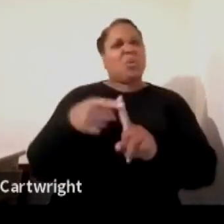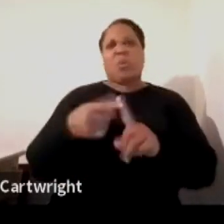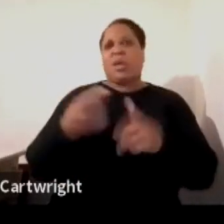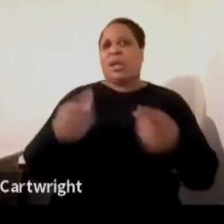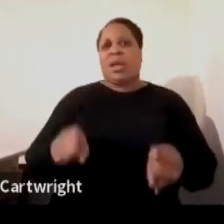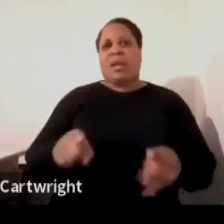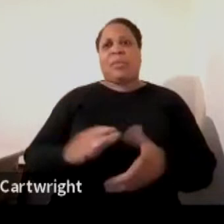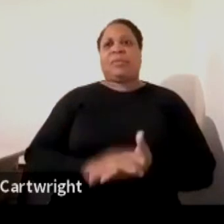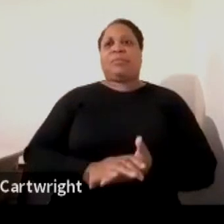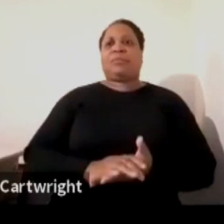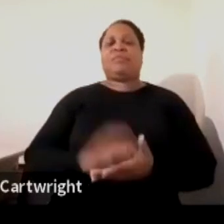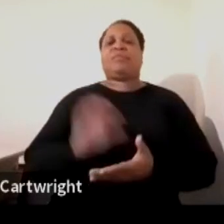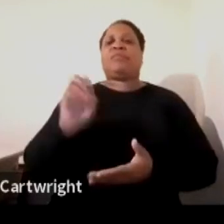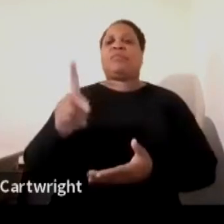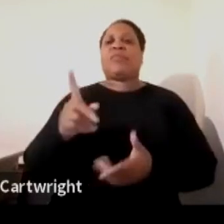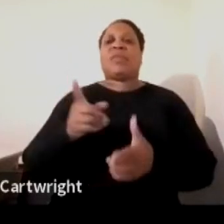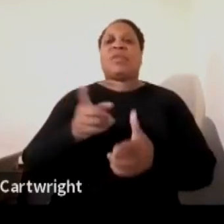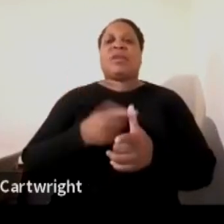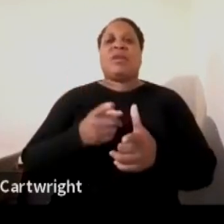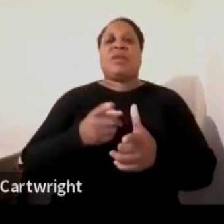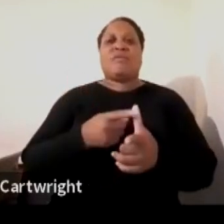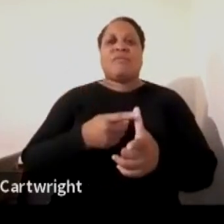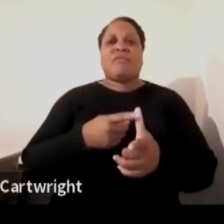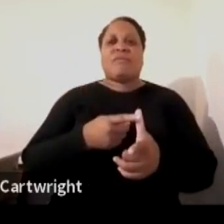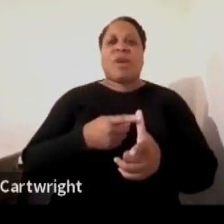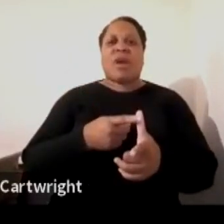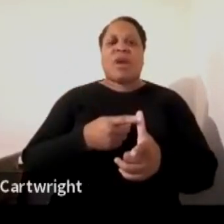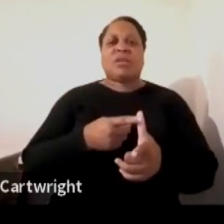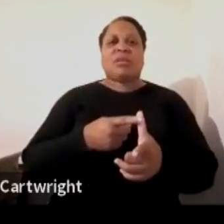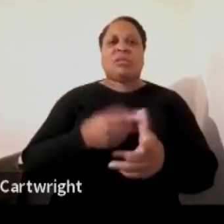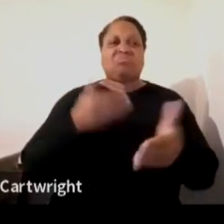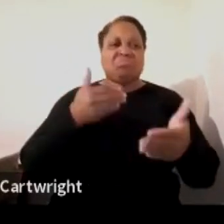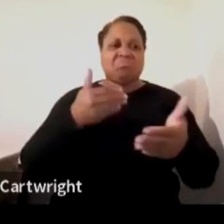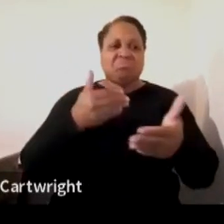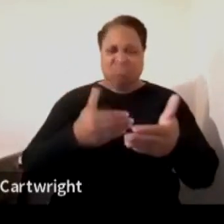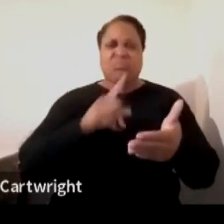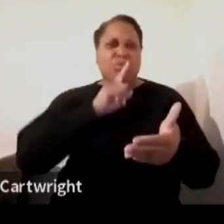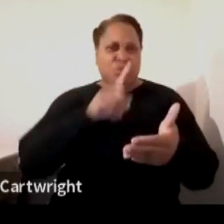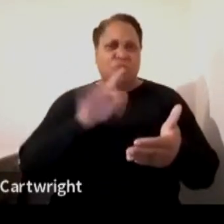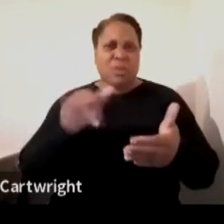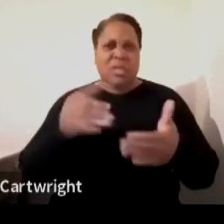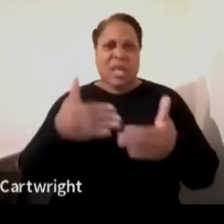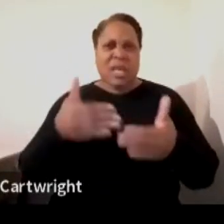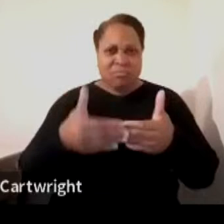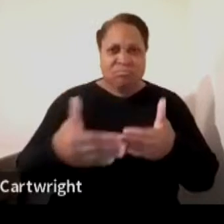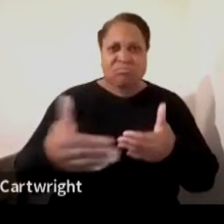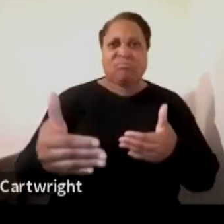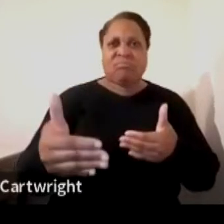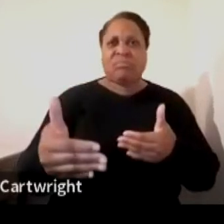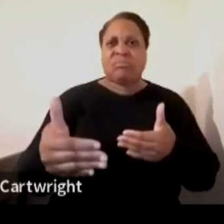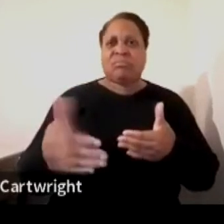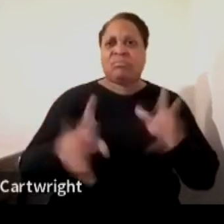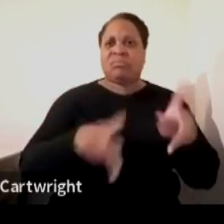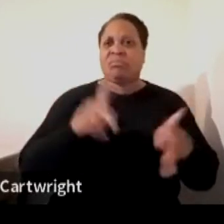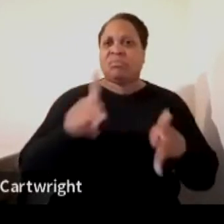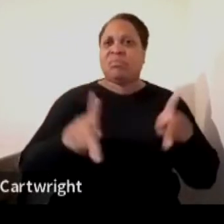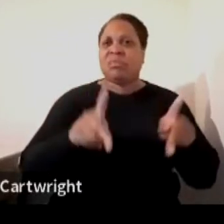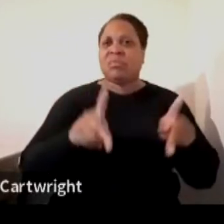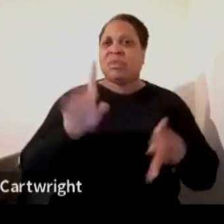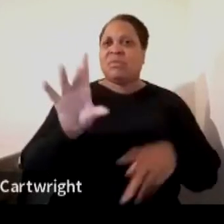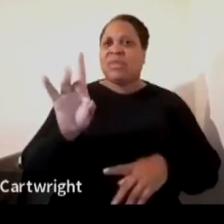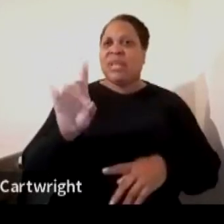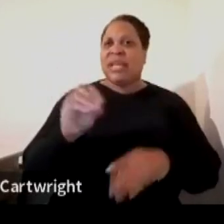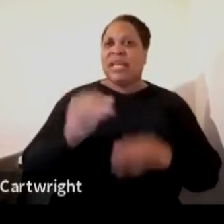the first priority group, and we are almost through with that, is people who are 80 and above,